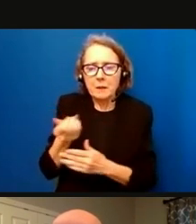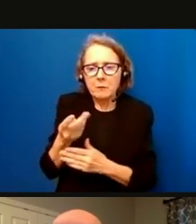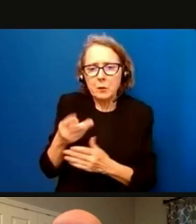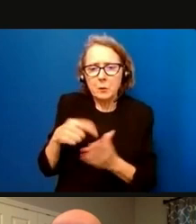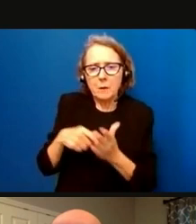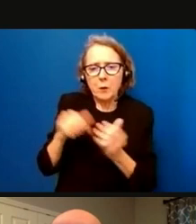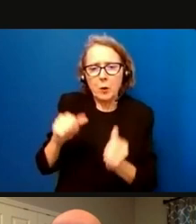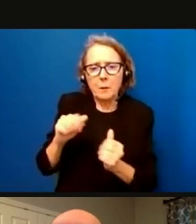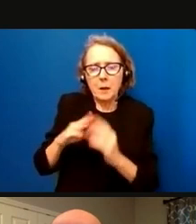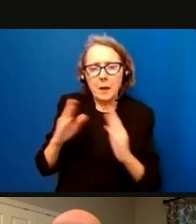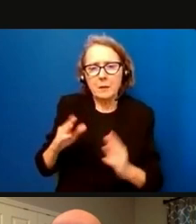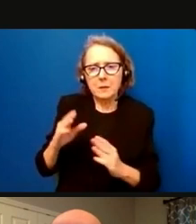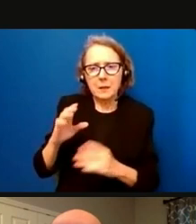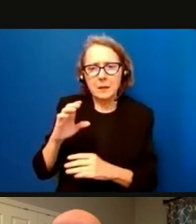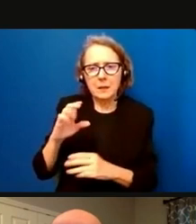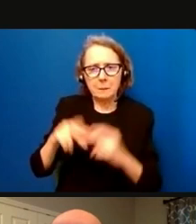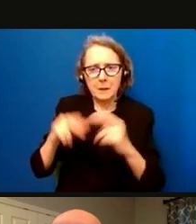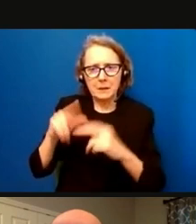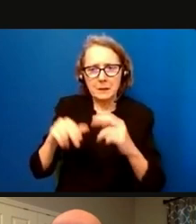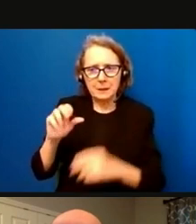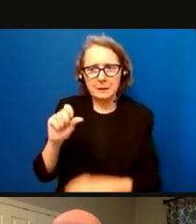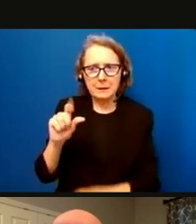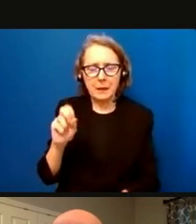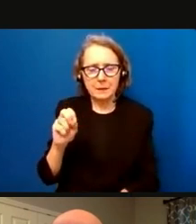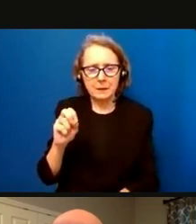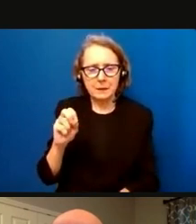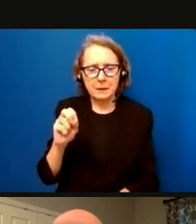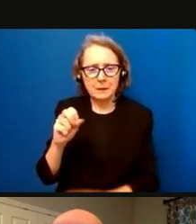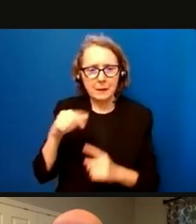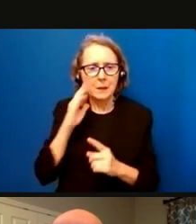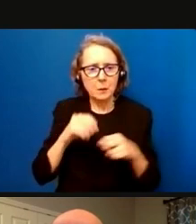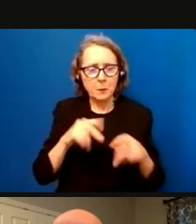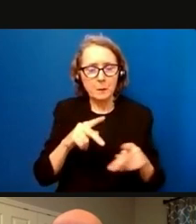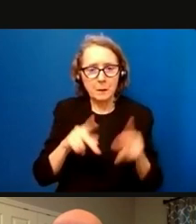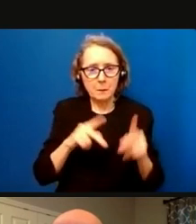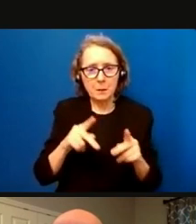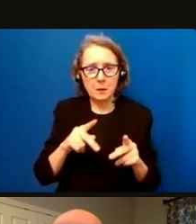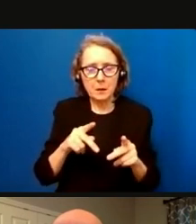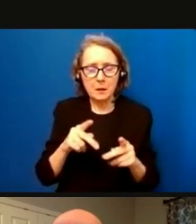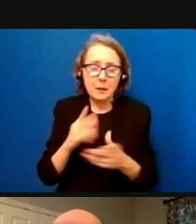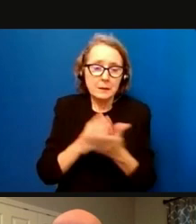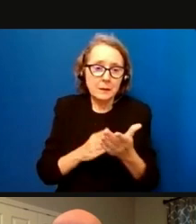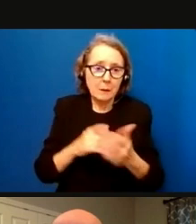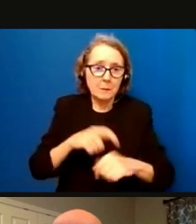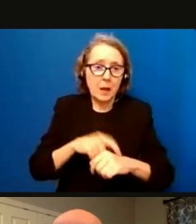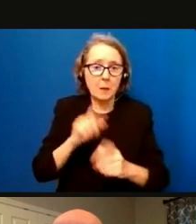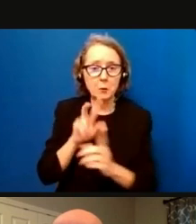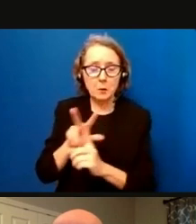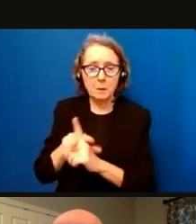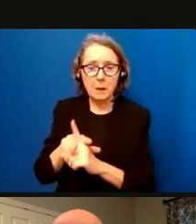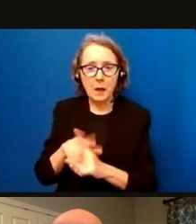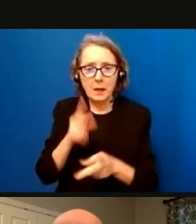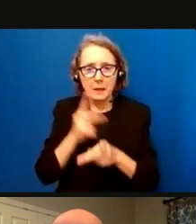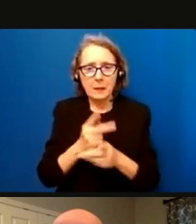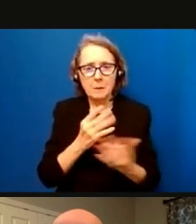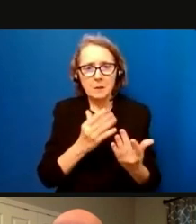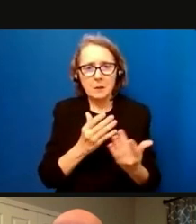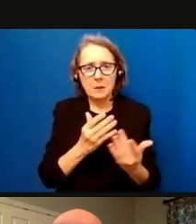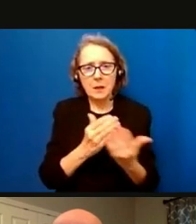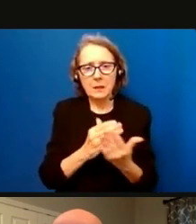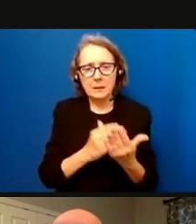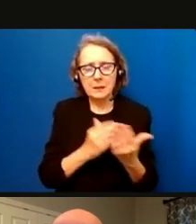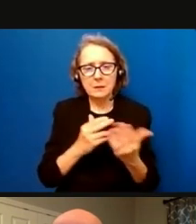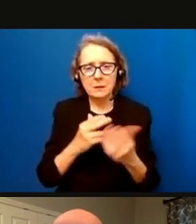complex sites. This will allow them a certain period of time to apply and keeps those waiting lists shorter. So we're